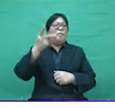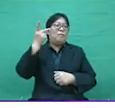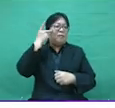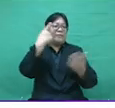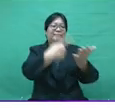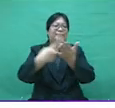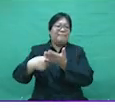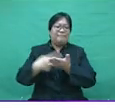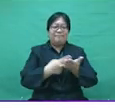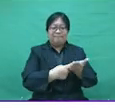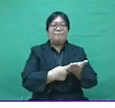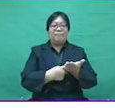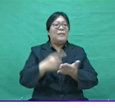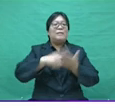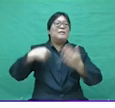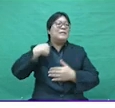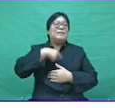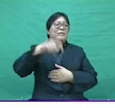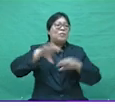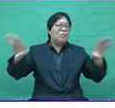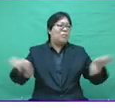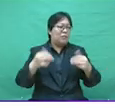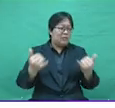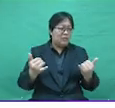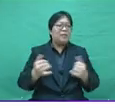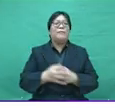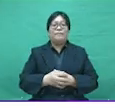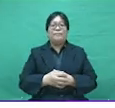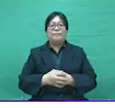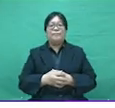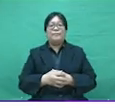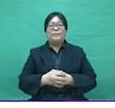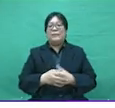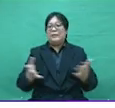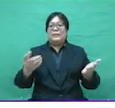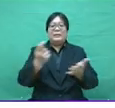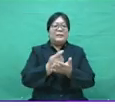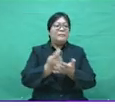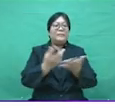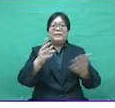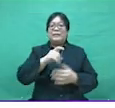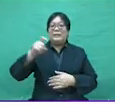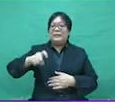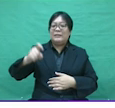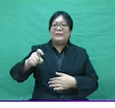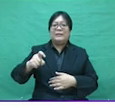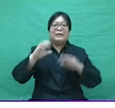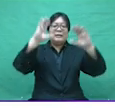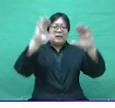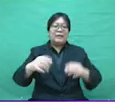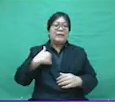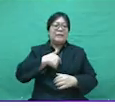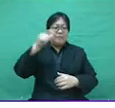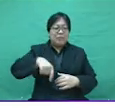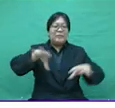the political discussions, what we need to do with the sudden and necessary measures